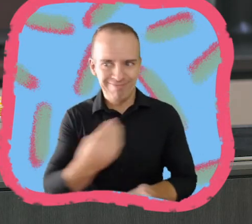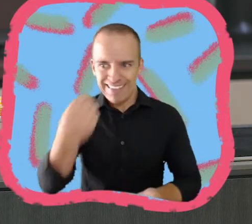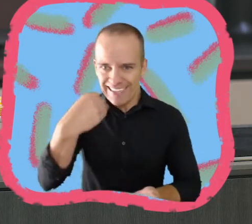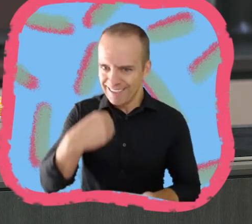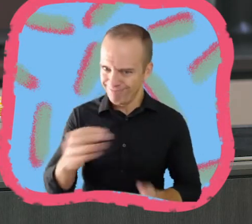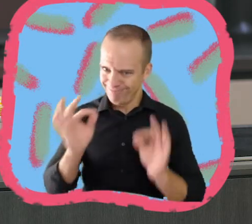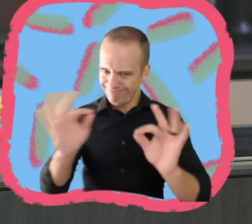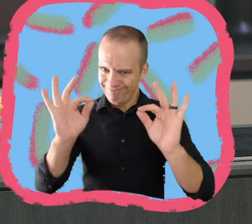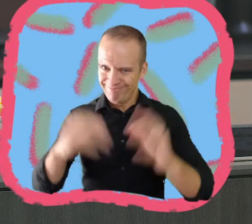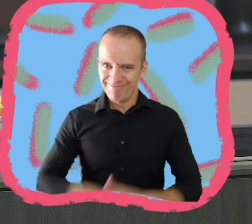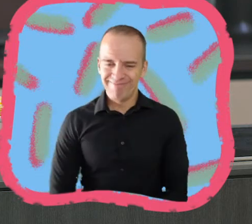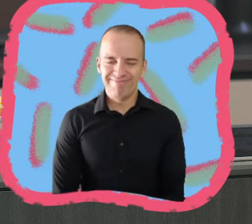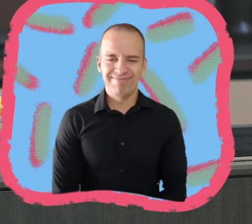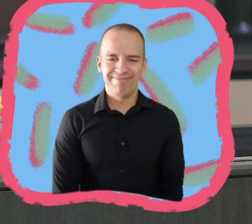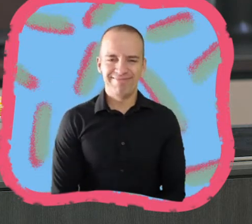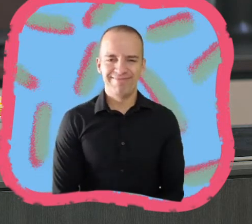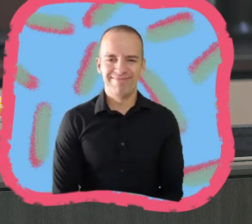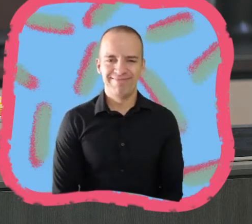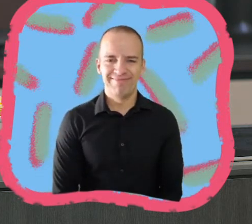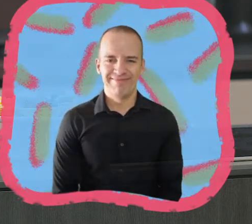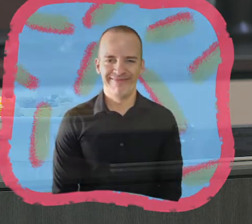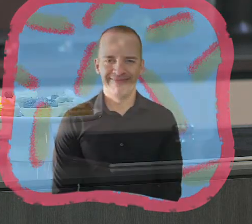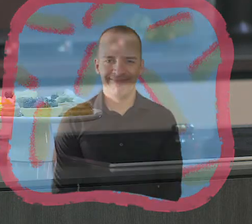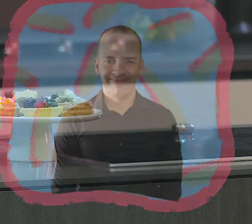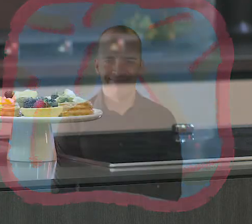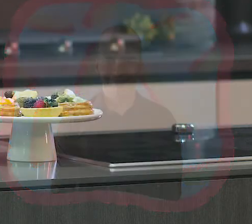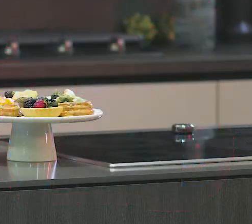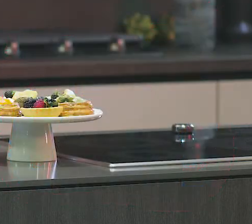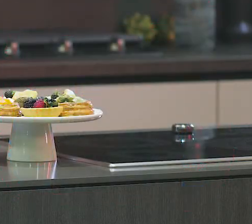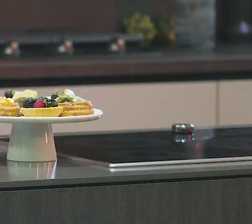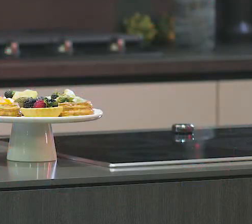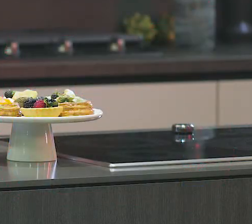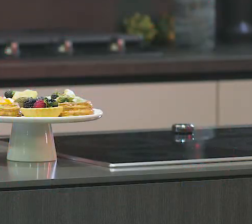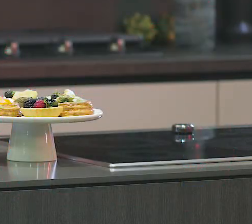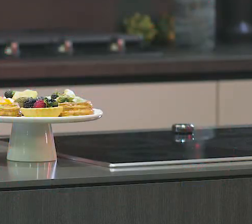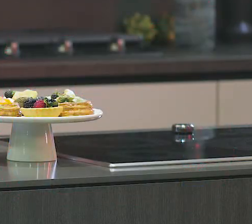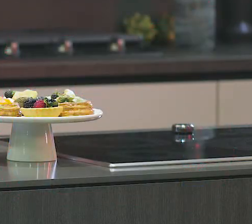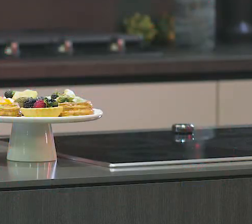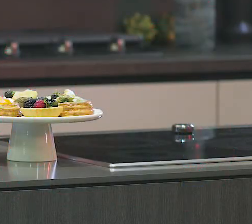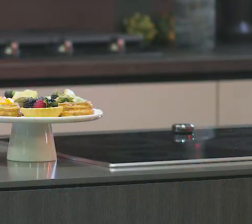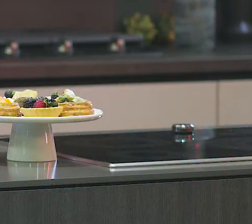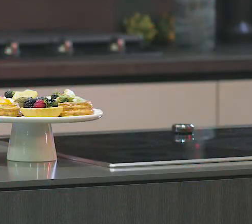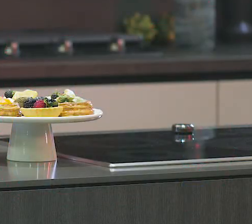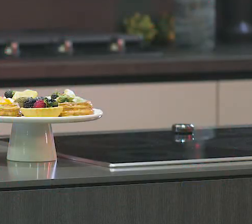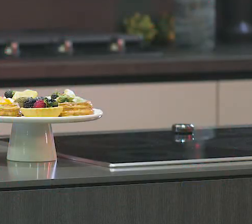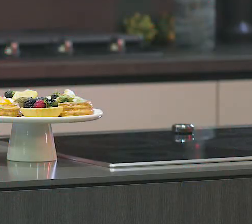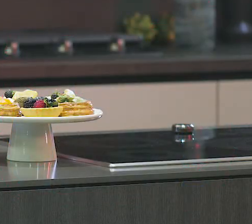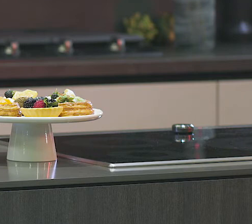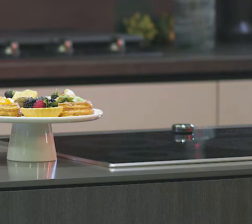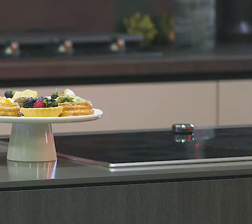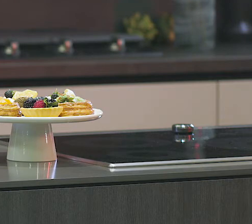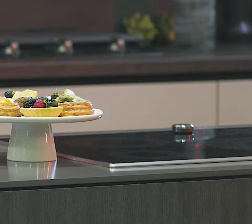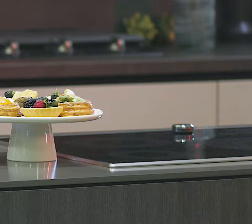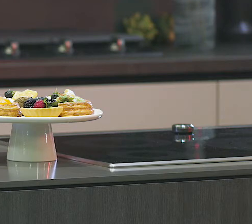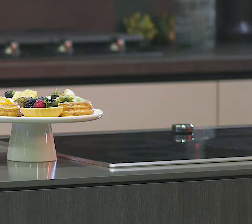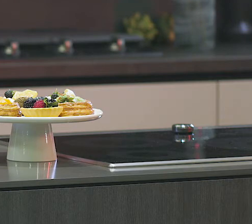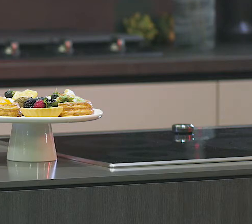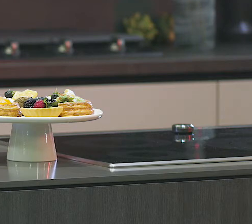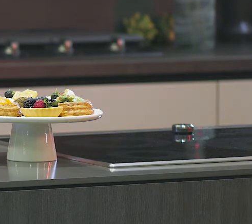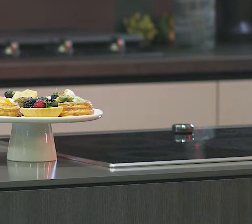Now your milk should be nice and cold, Bill. Maybe you should try having those cookies and milk again. Enjoy!